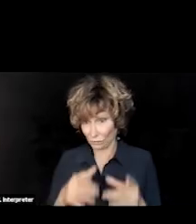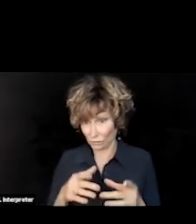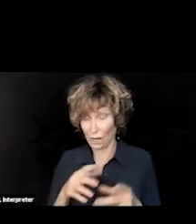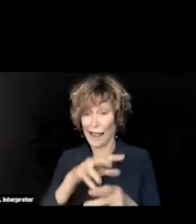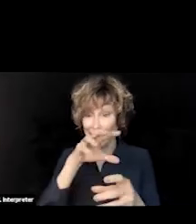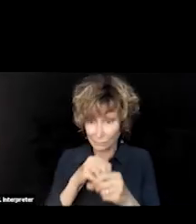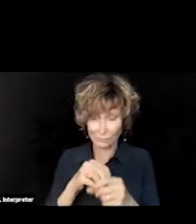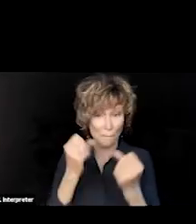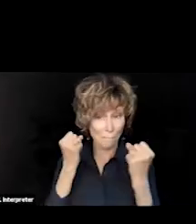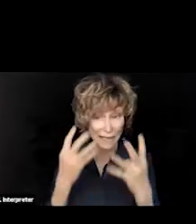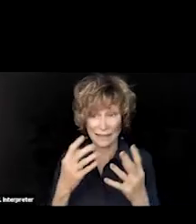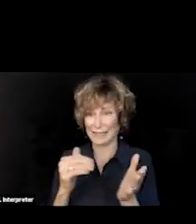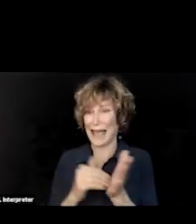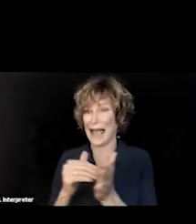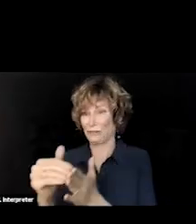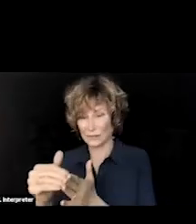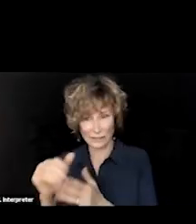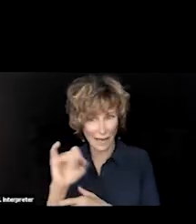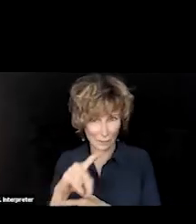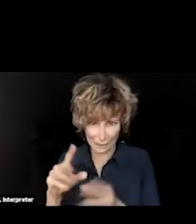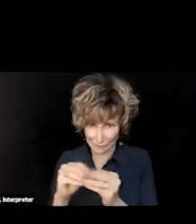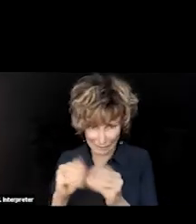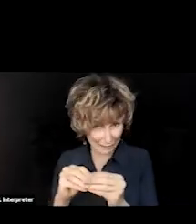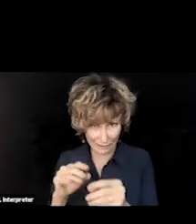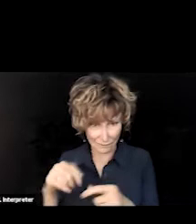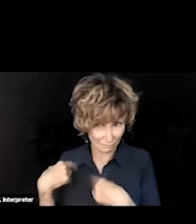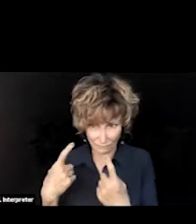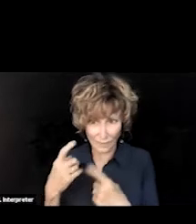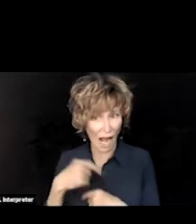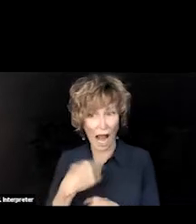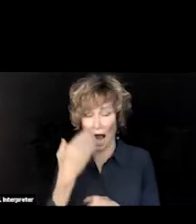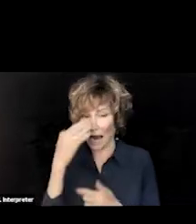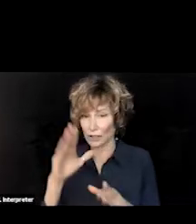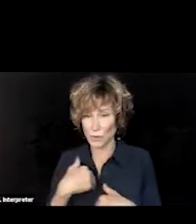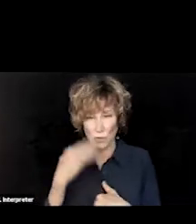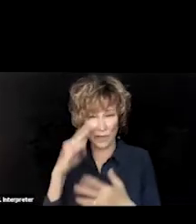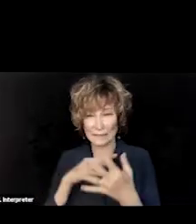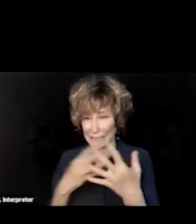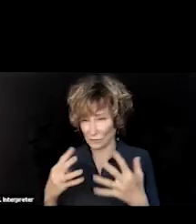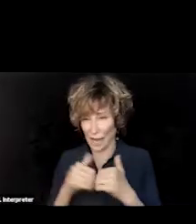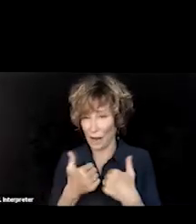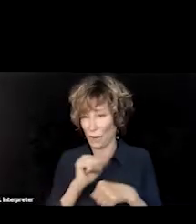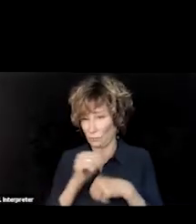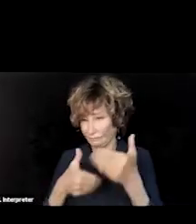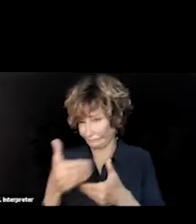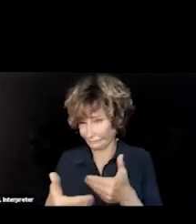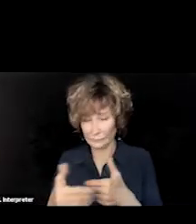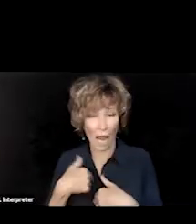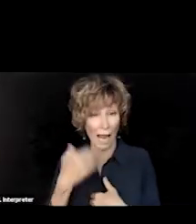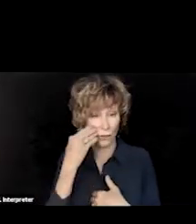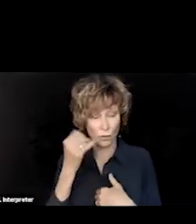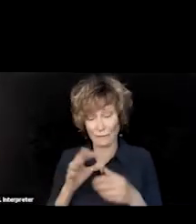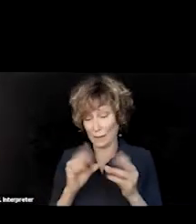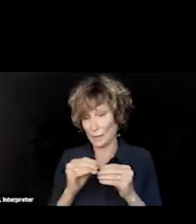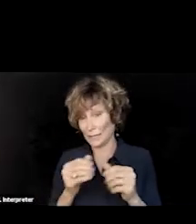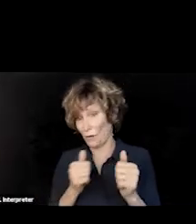in hundreds, maybe thousands of IEP meetings by that time. I knew how the schedule worked. I knew that if our meeting